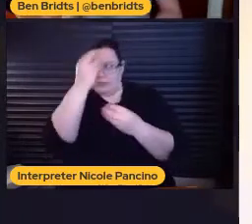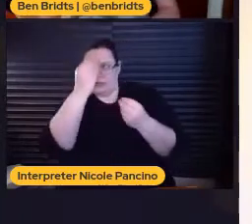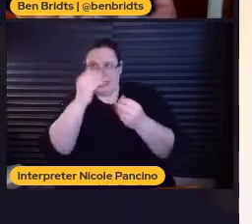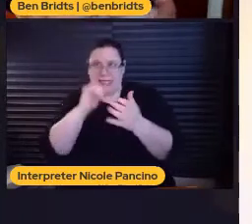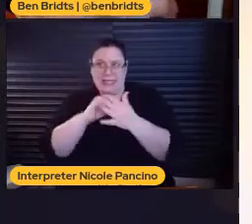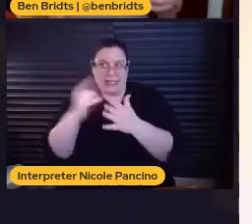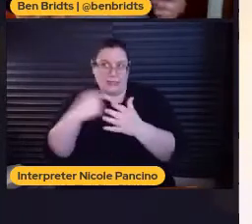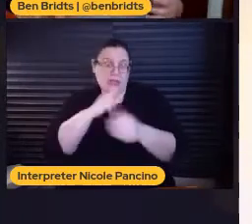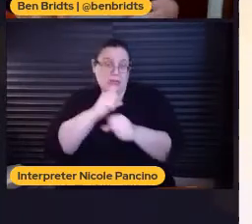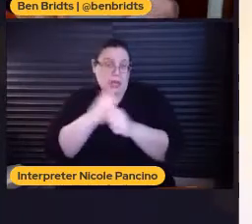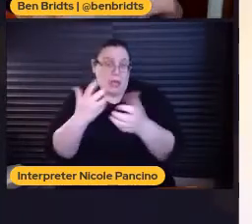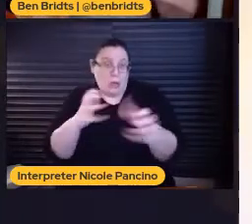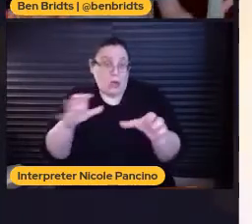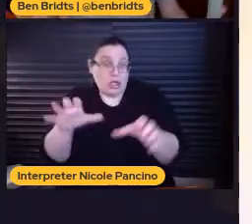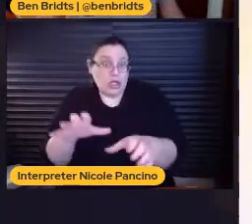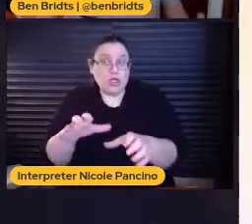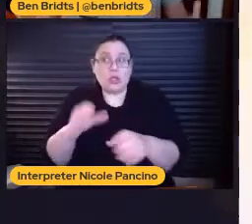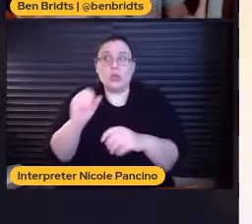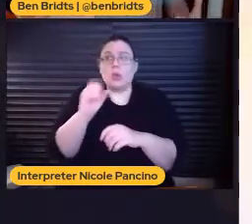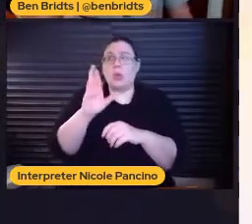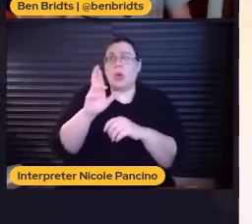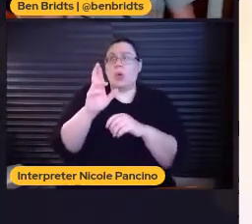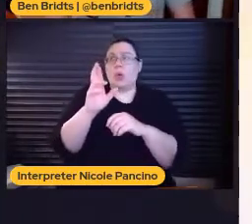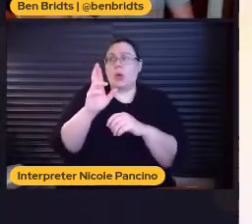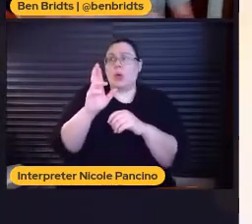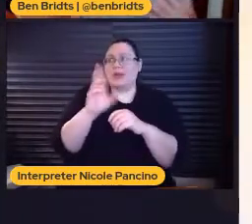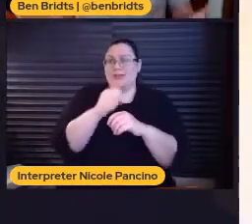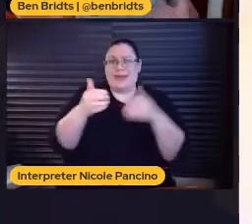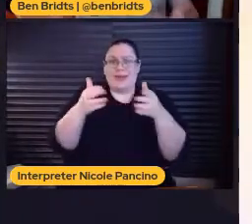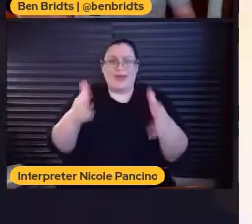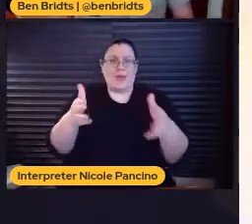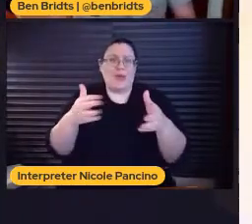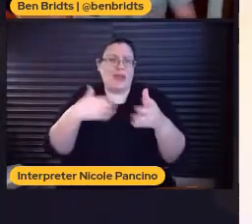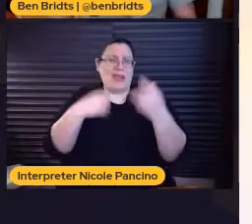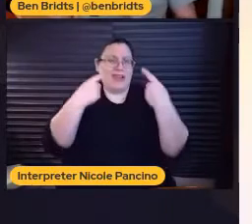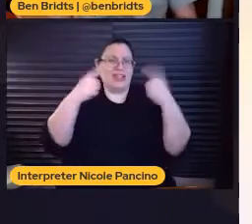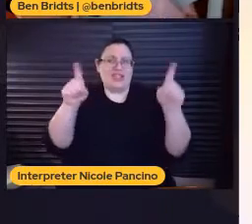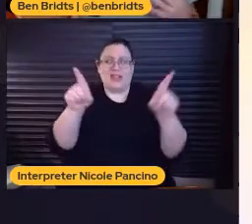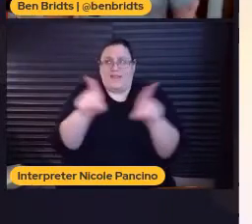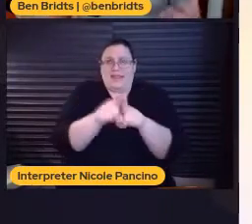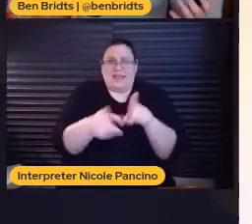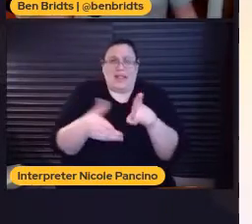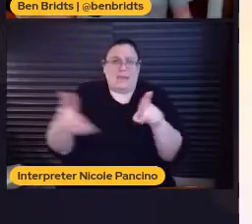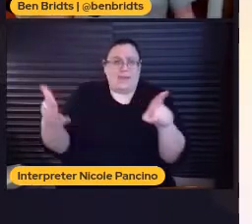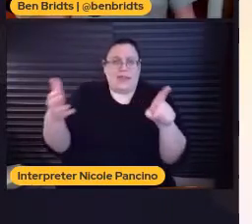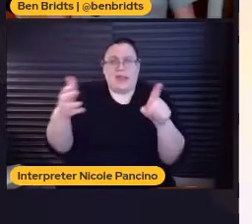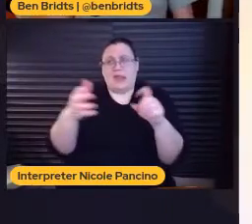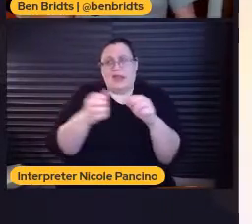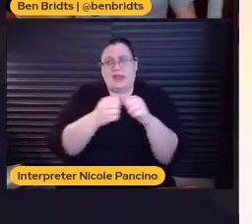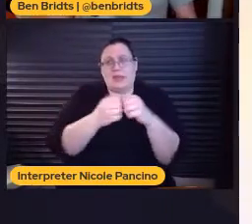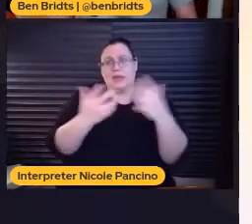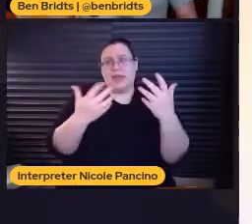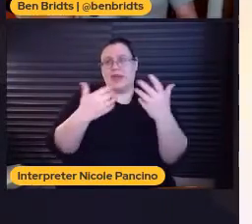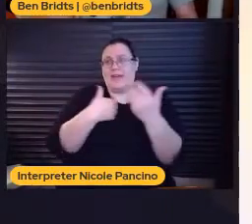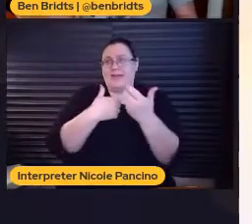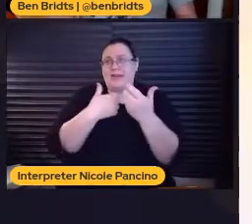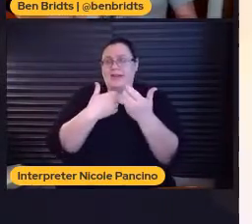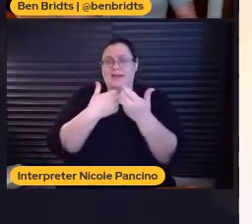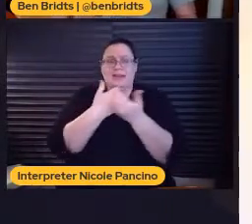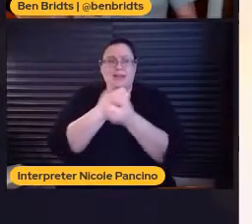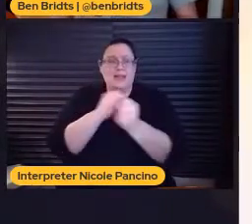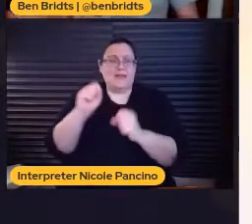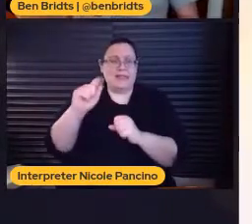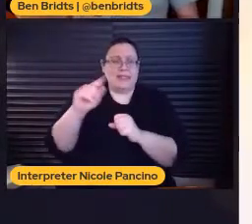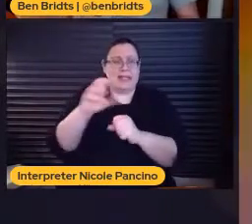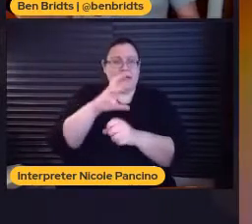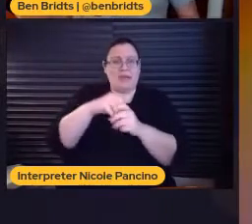do, or is there another way that I can achieve the same thing without having to save state inside of my